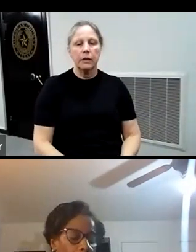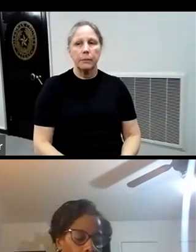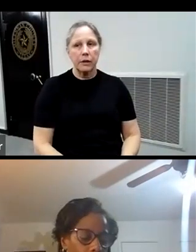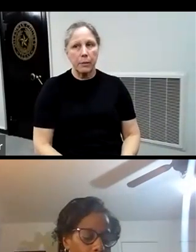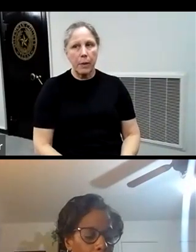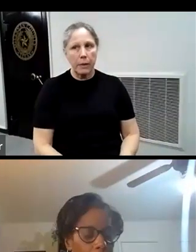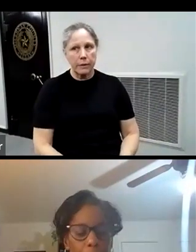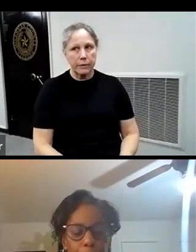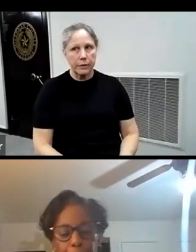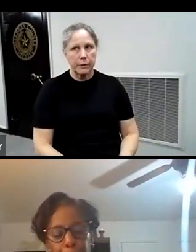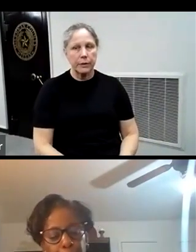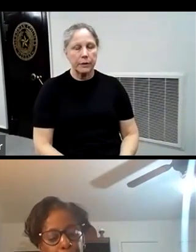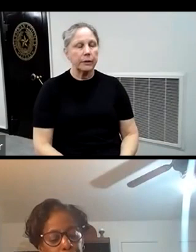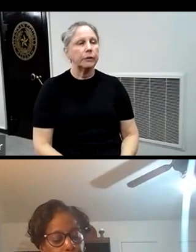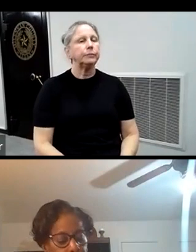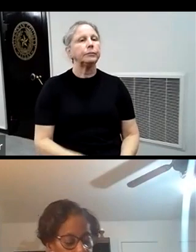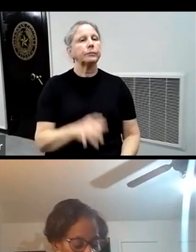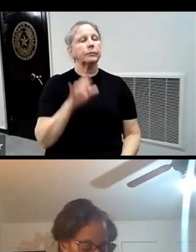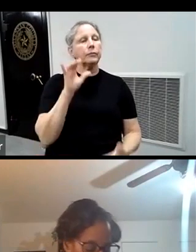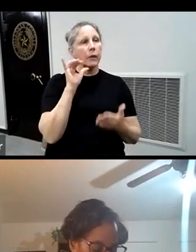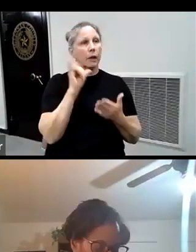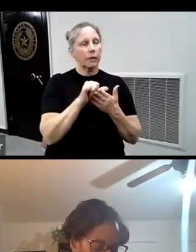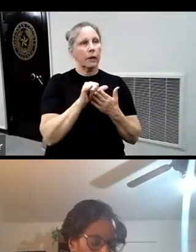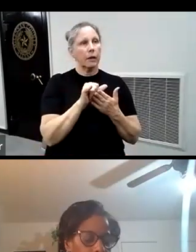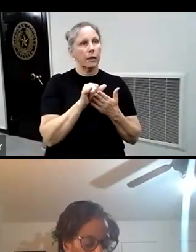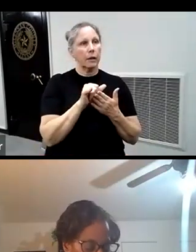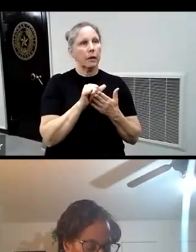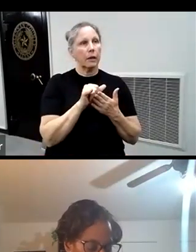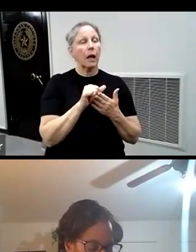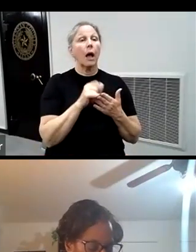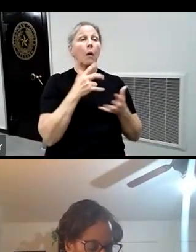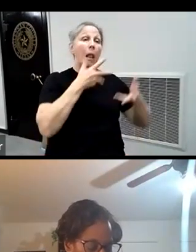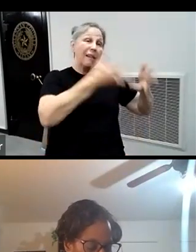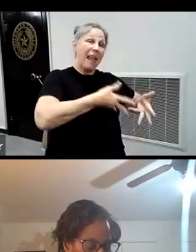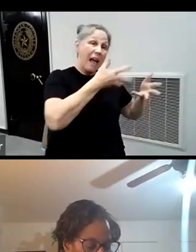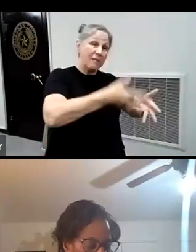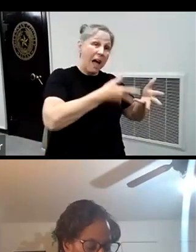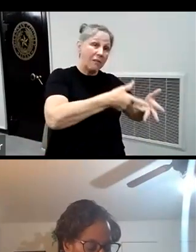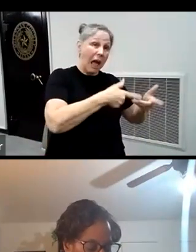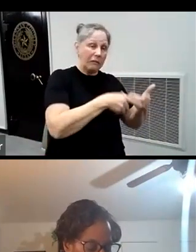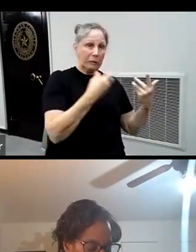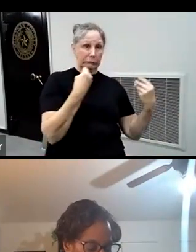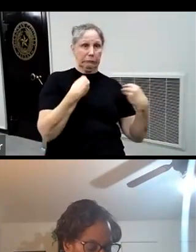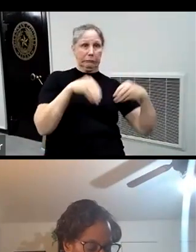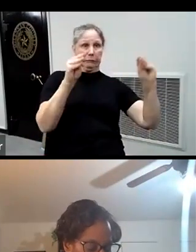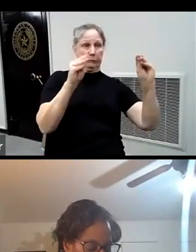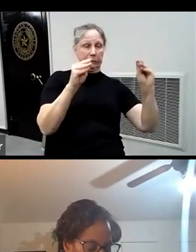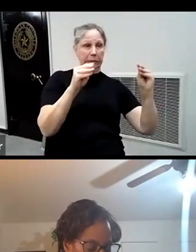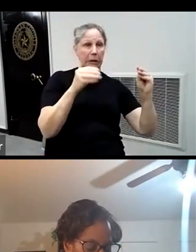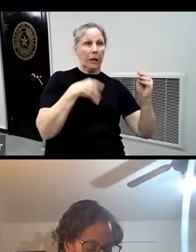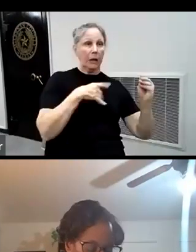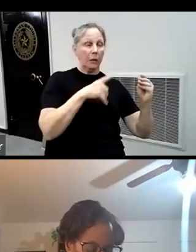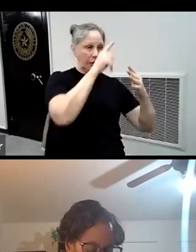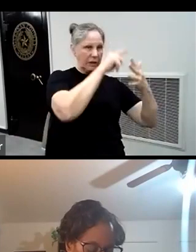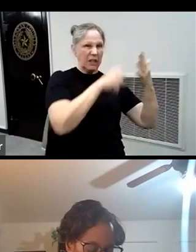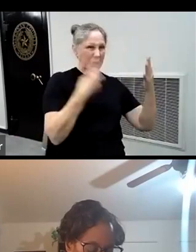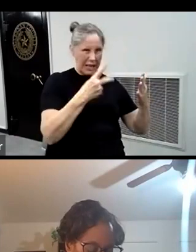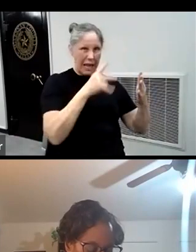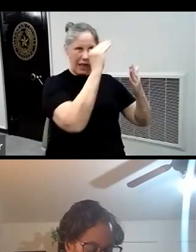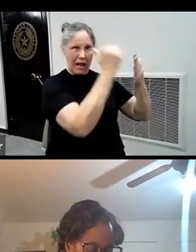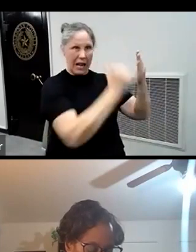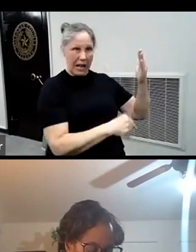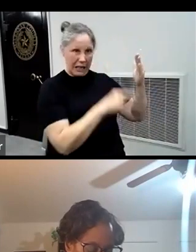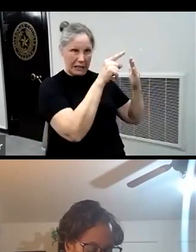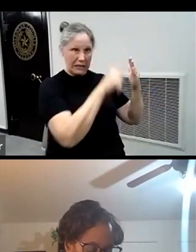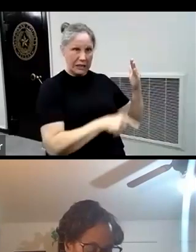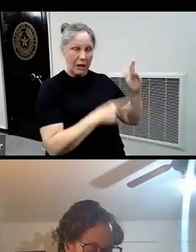So this is disposition of excess property, and you have identified here